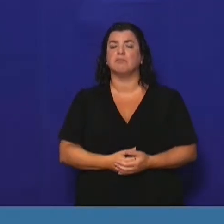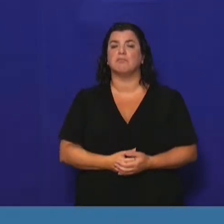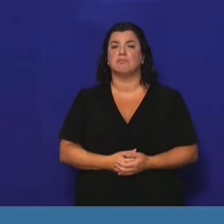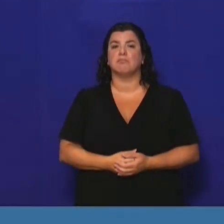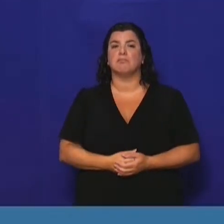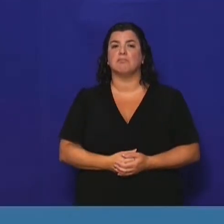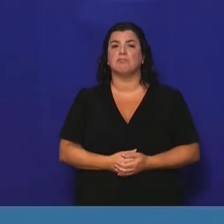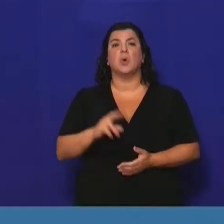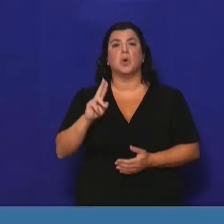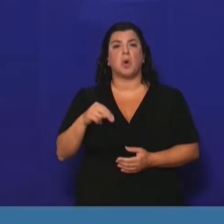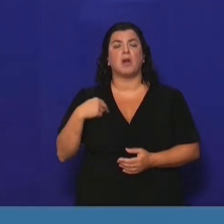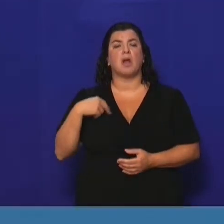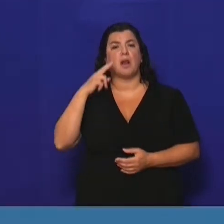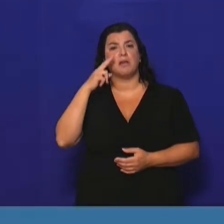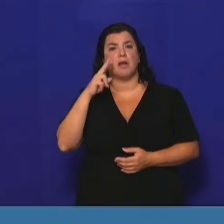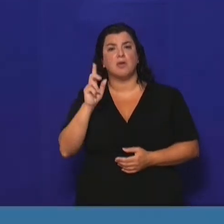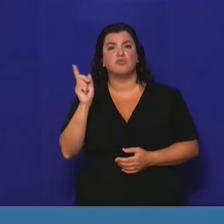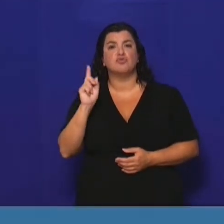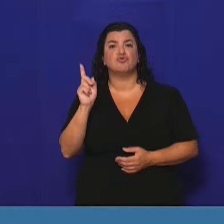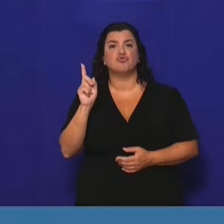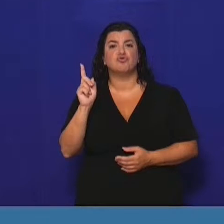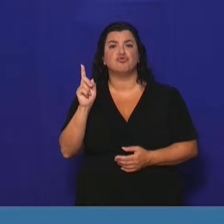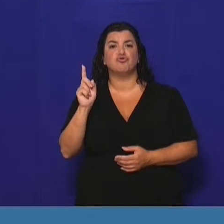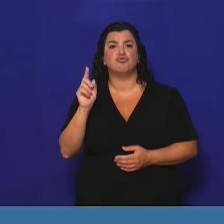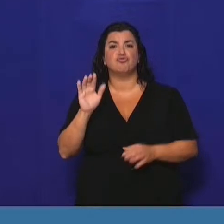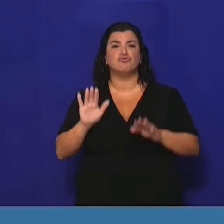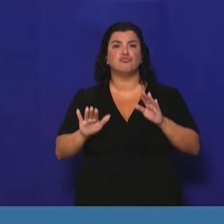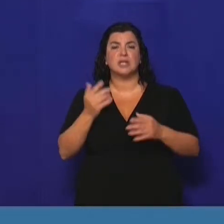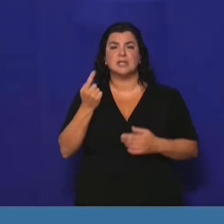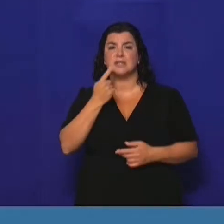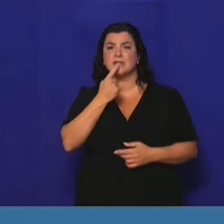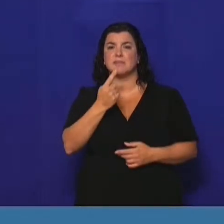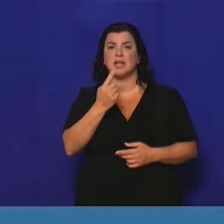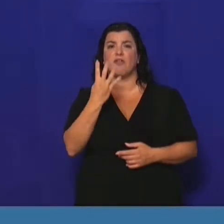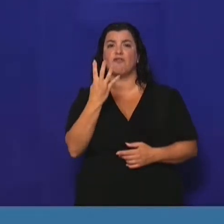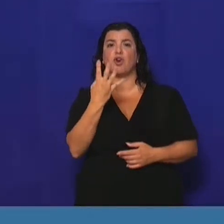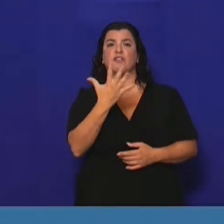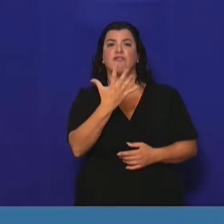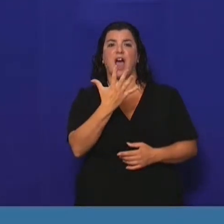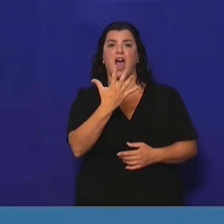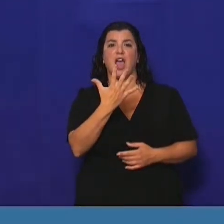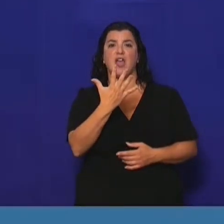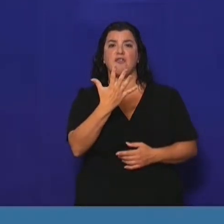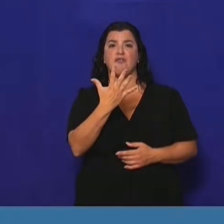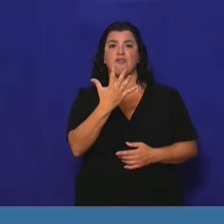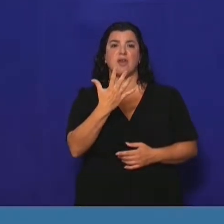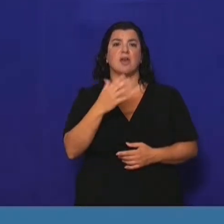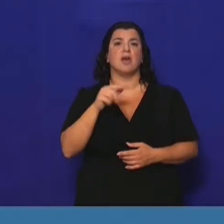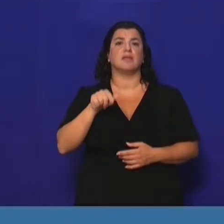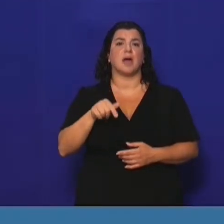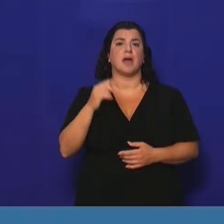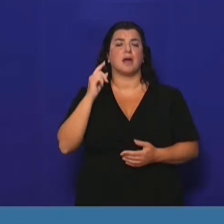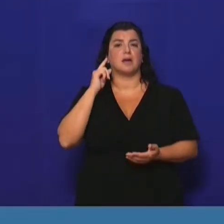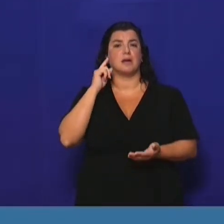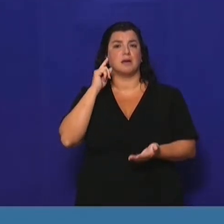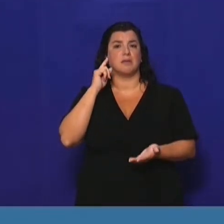anka il-medja ta' età issa qiegħda ta' 45 years il-persuni li qegħdin ikunu affettwati.